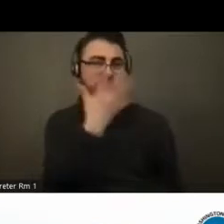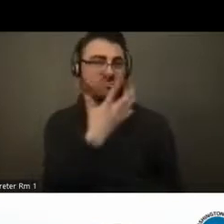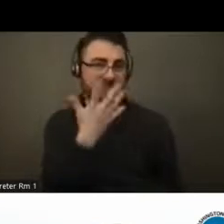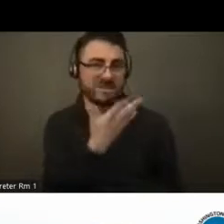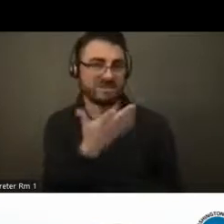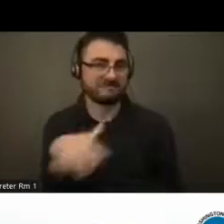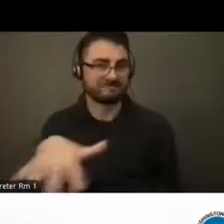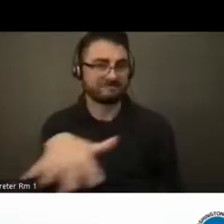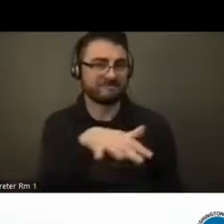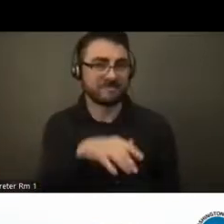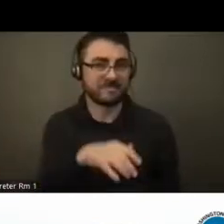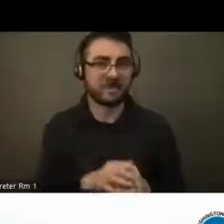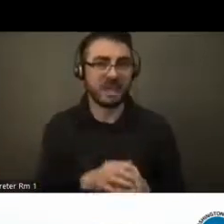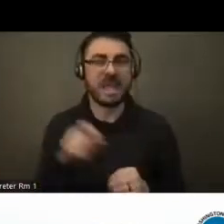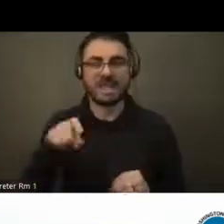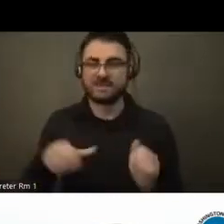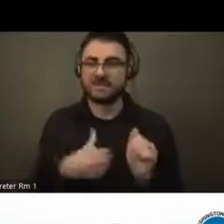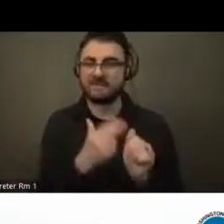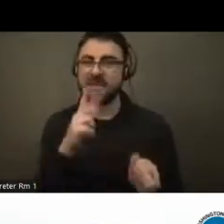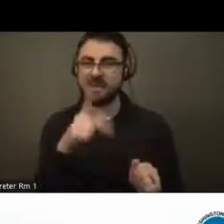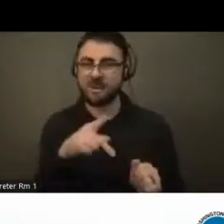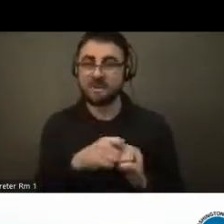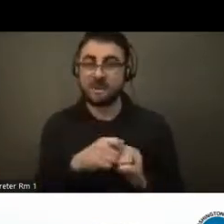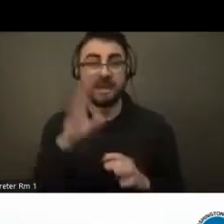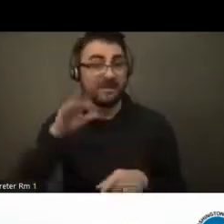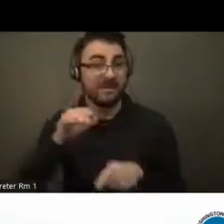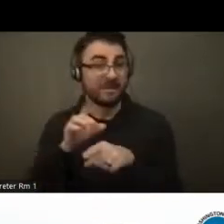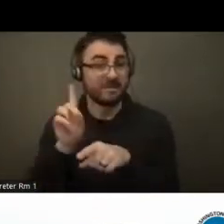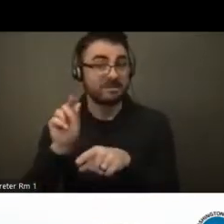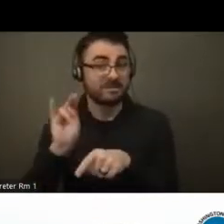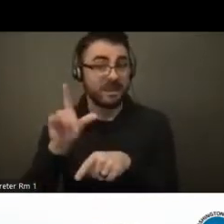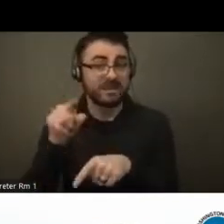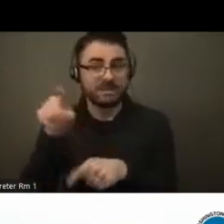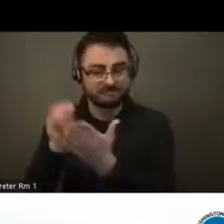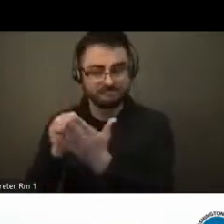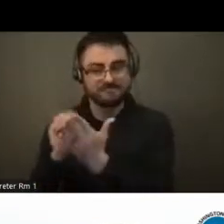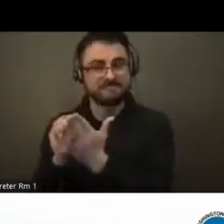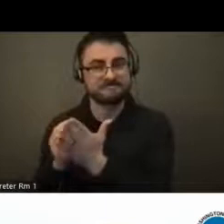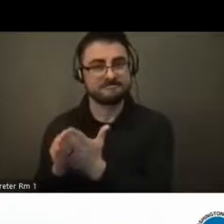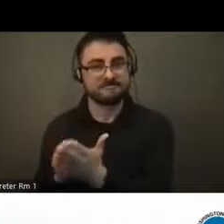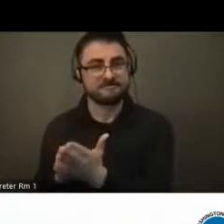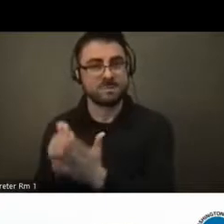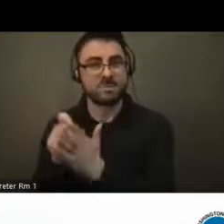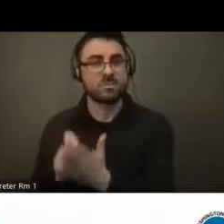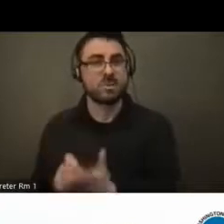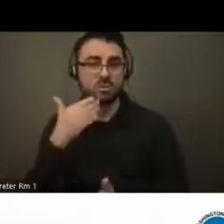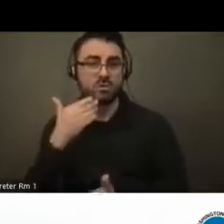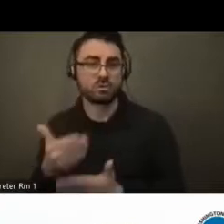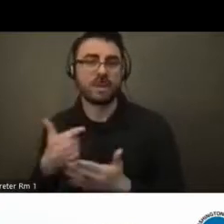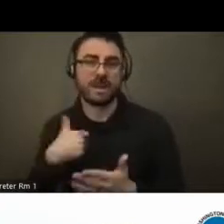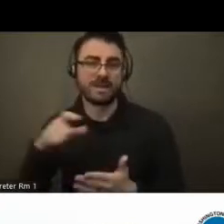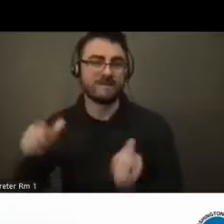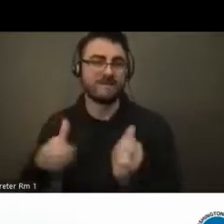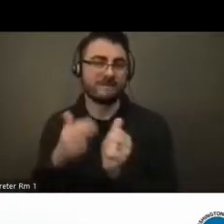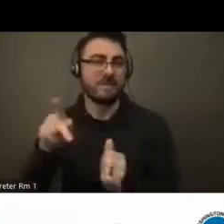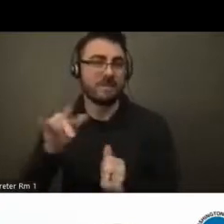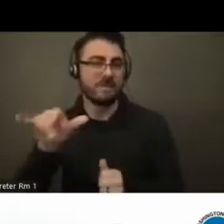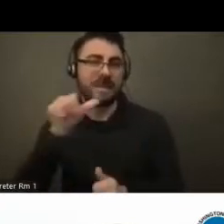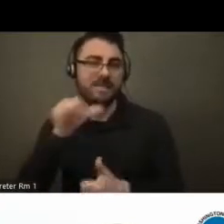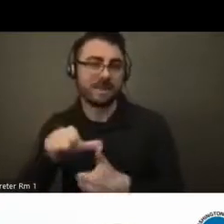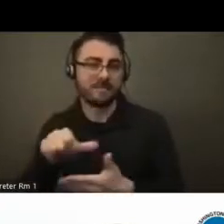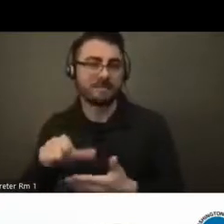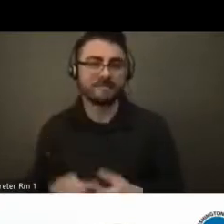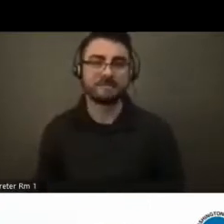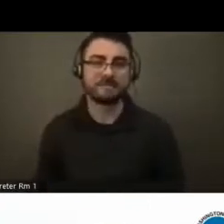up. I know Daniel's taking great notes, so we will need to follow up on the letter. Yeah.